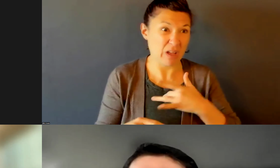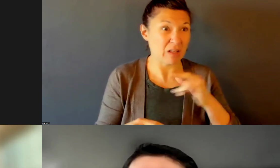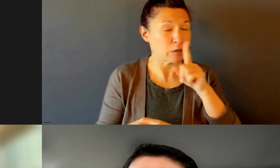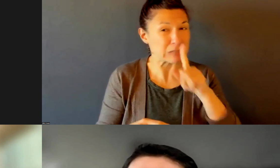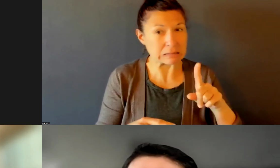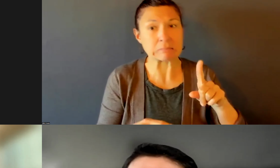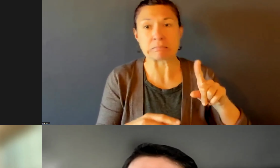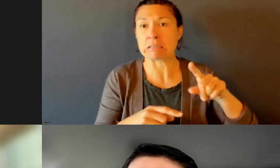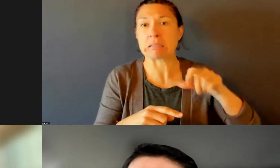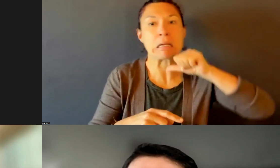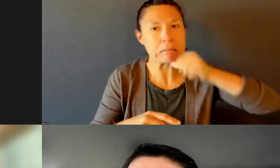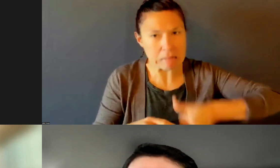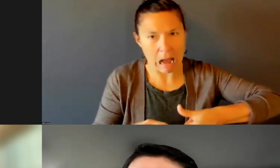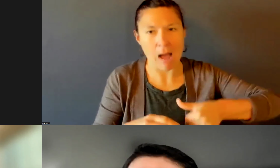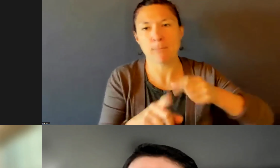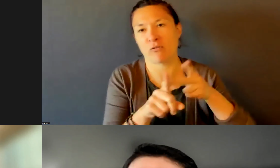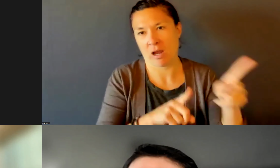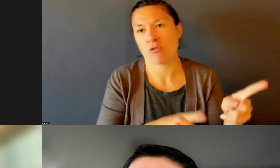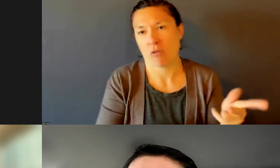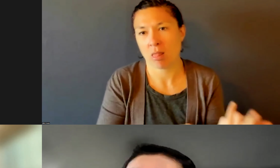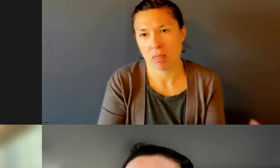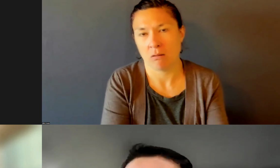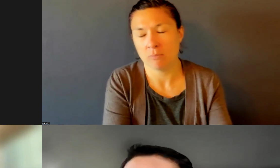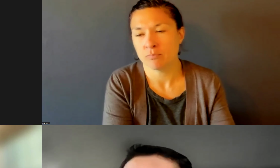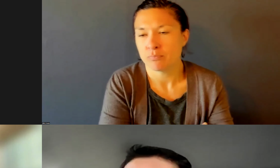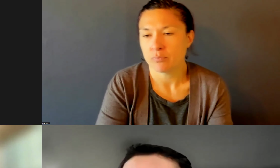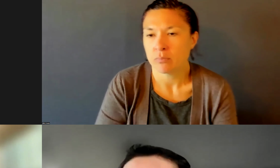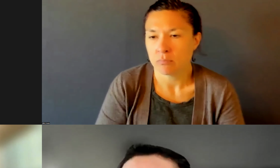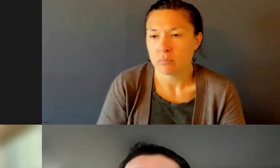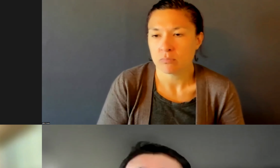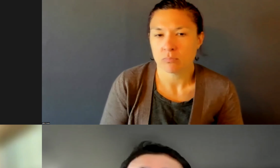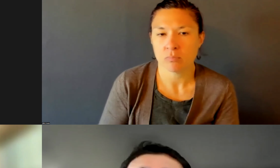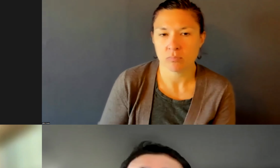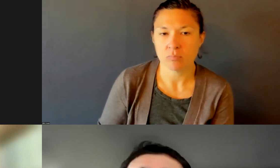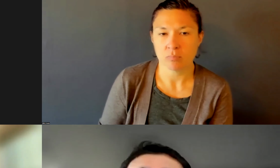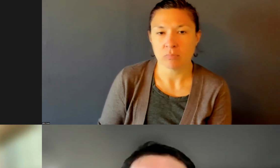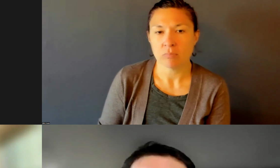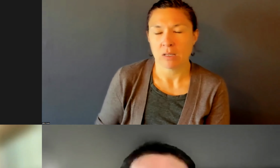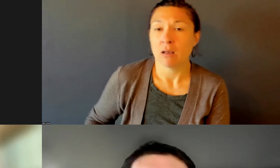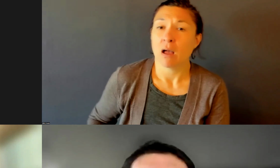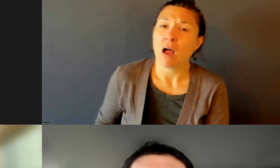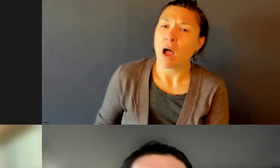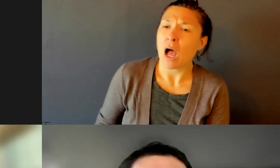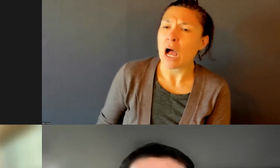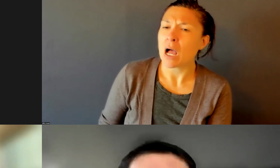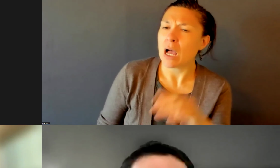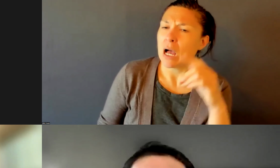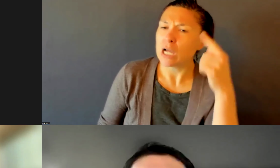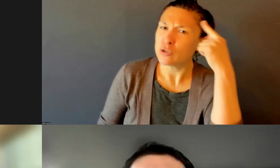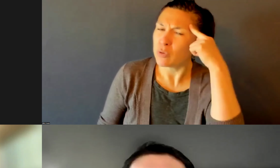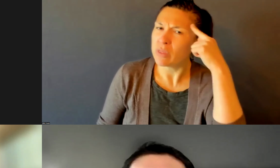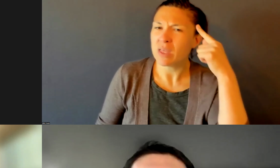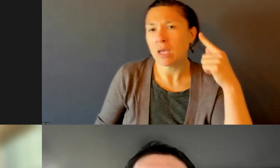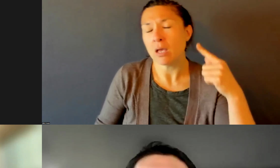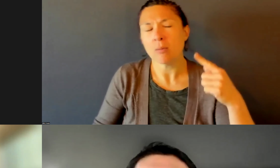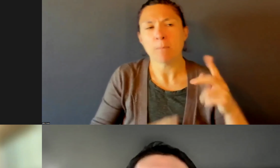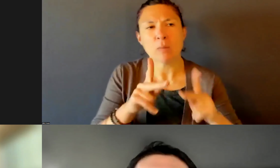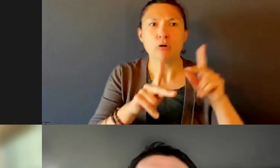the author. Mhm. Yeah, good question. Yeah, no, I agree. I think everyone should strive to to format things